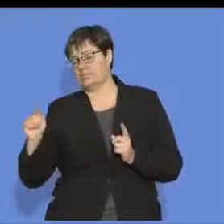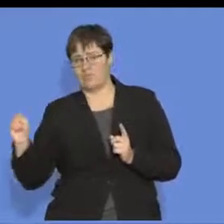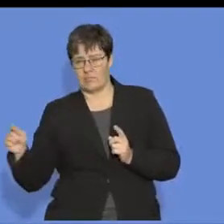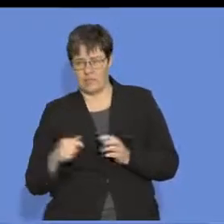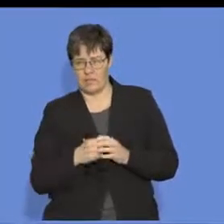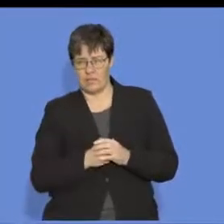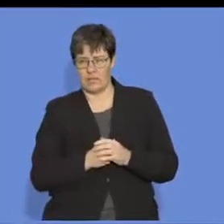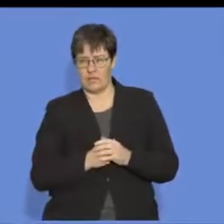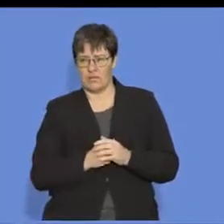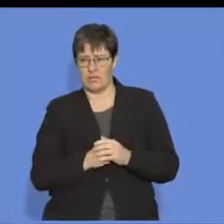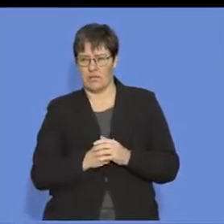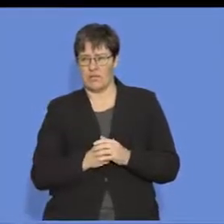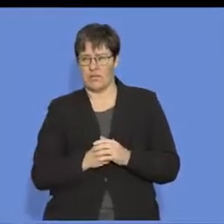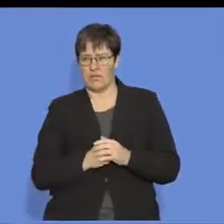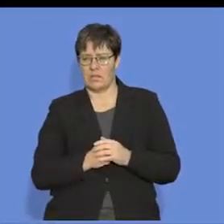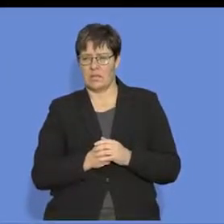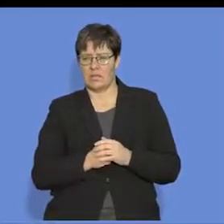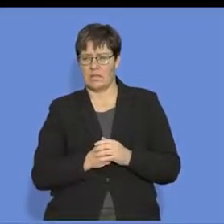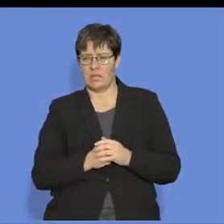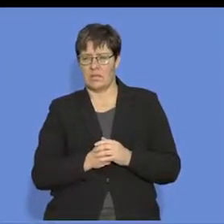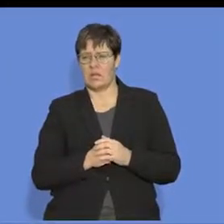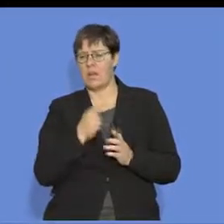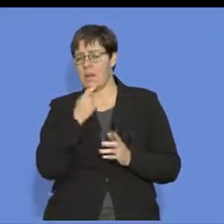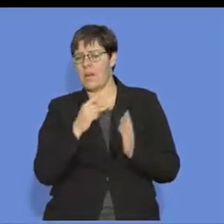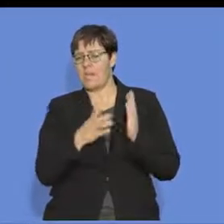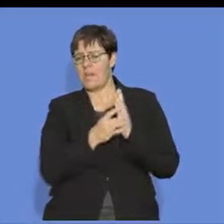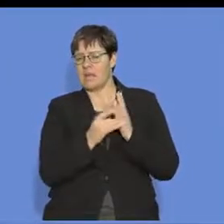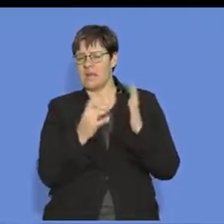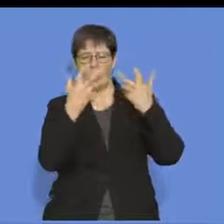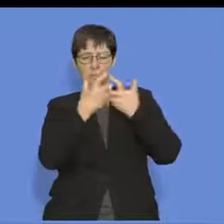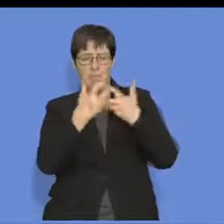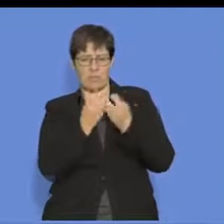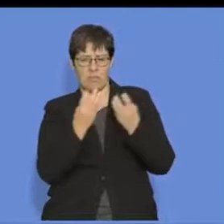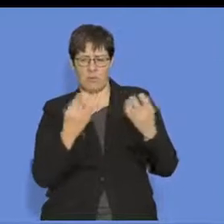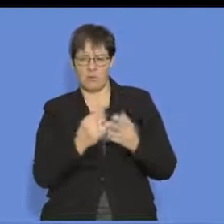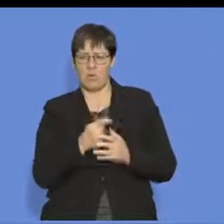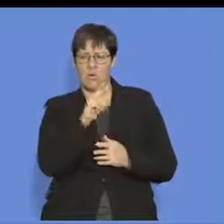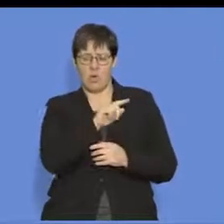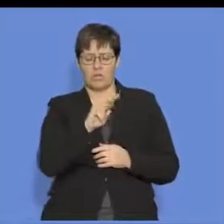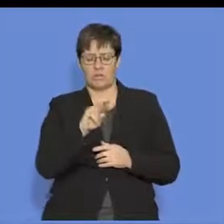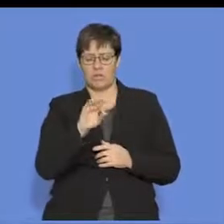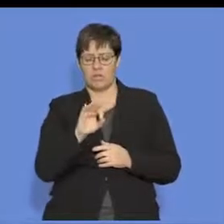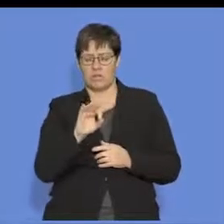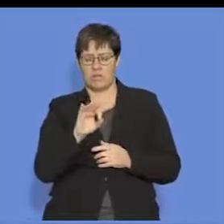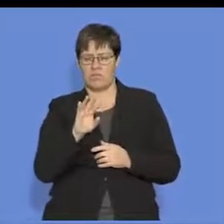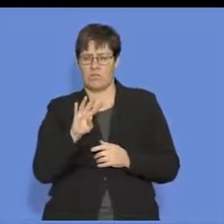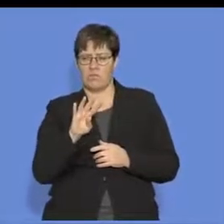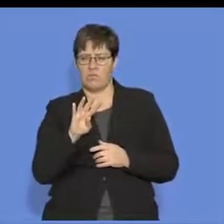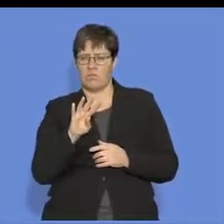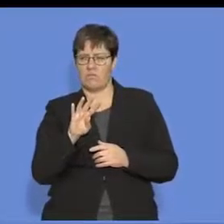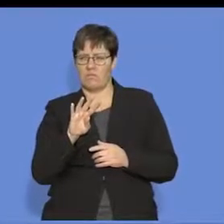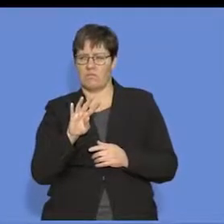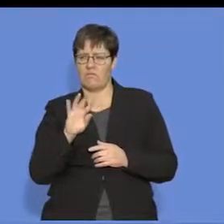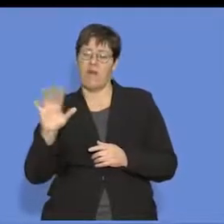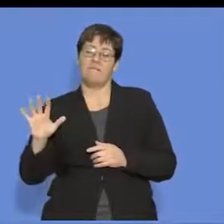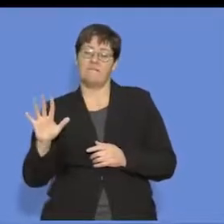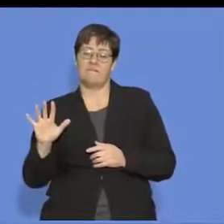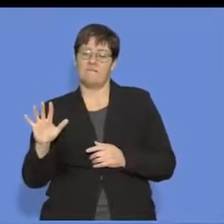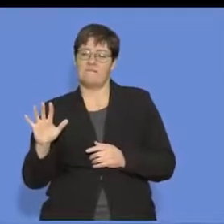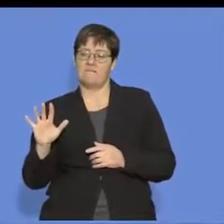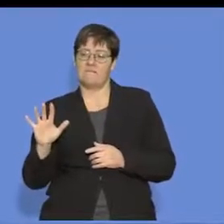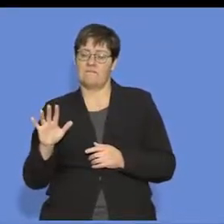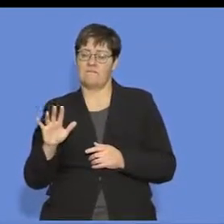and vegetable. So meat has how many combinations? 1, 2, 3, 4, 5.